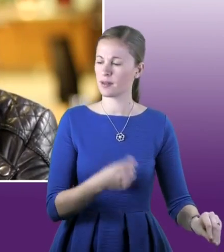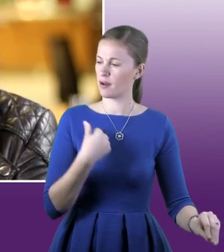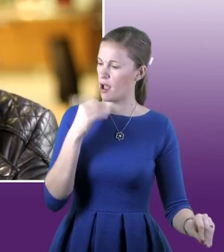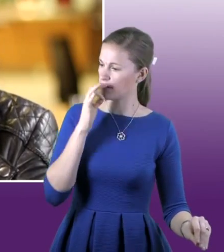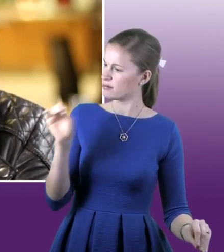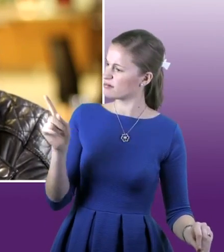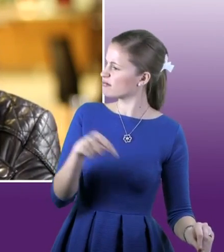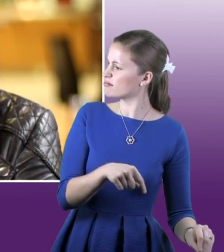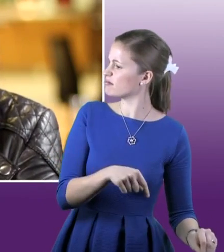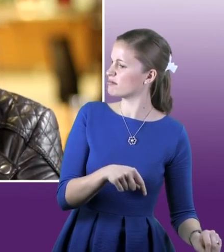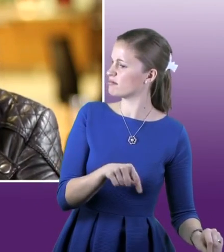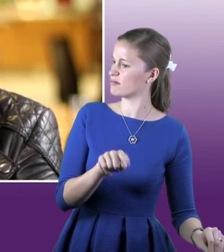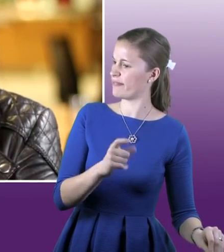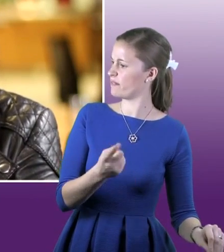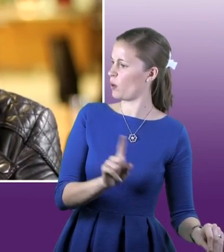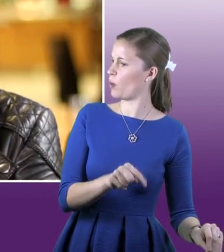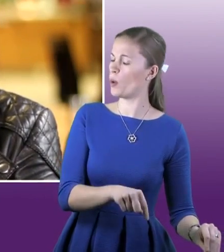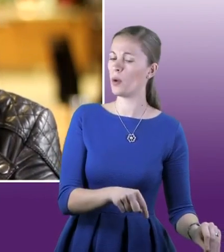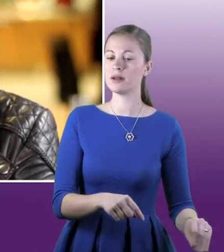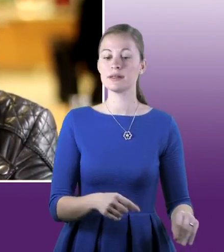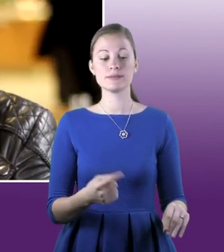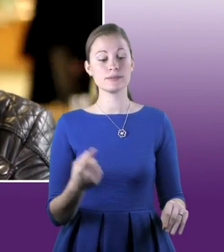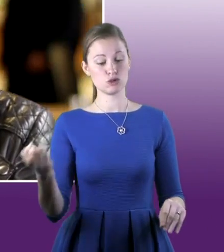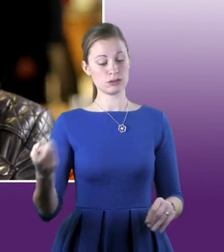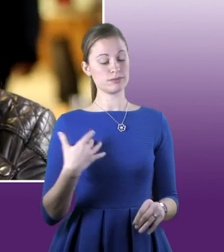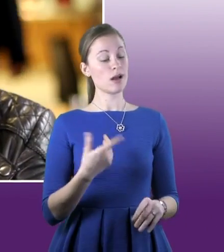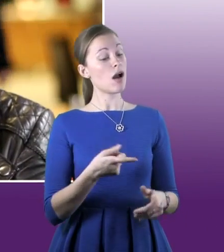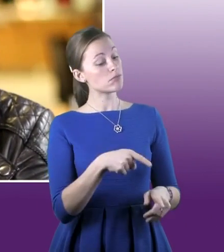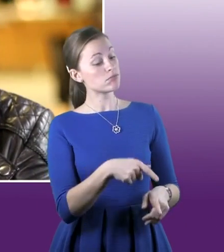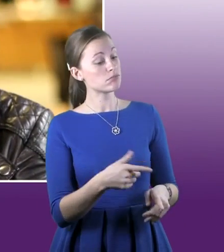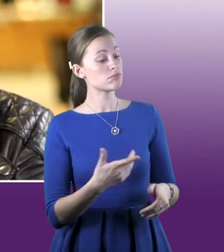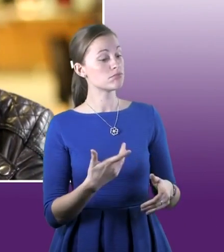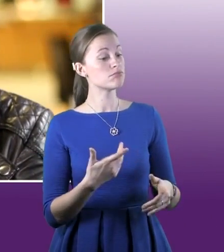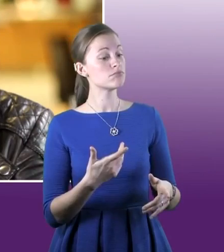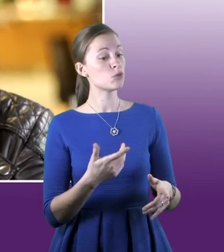for? She said, they're for your wedding.